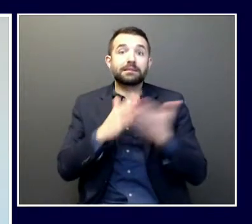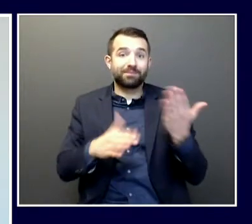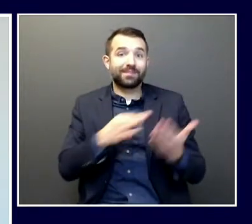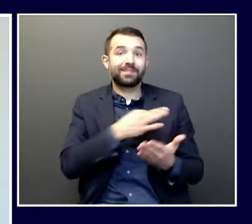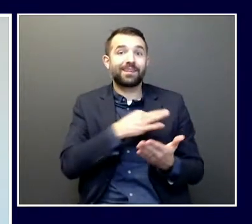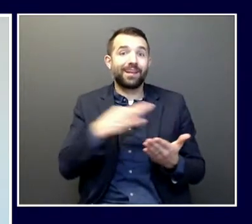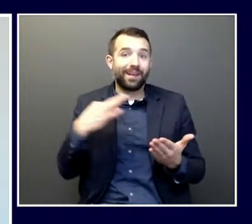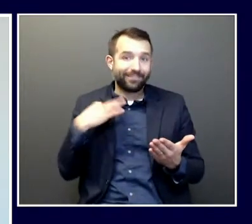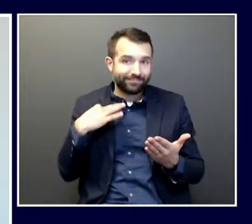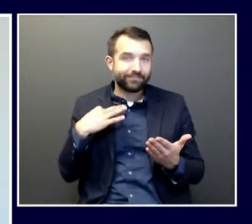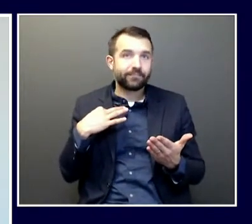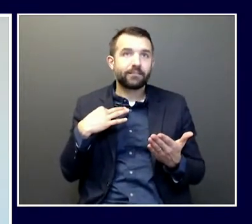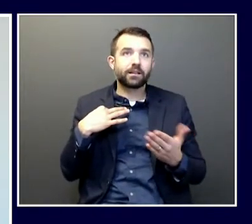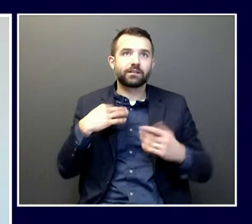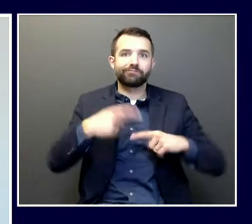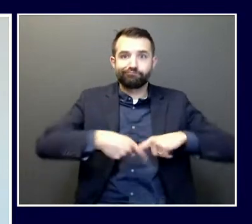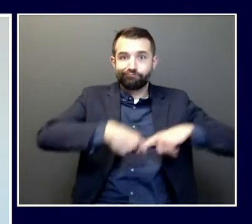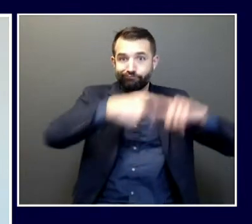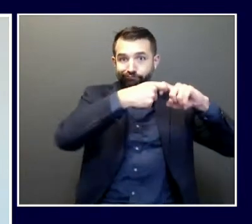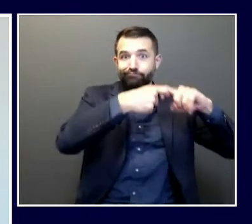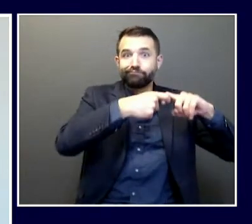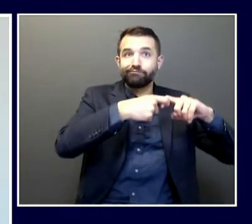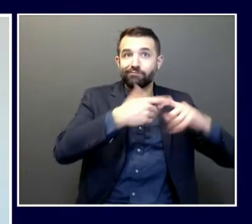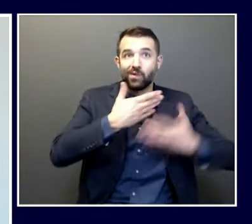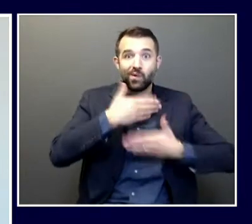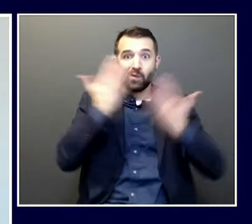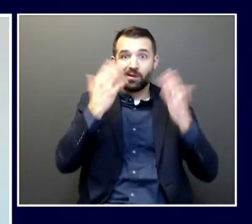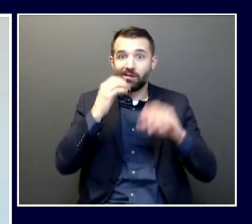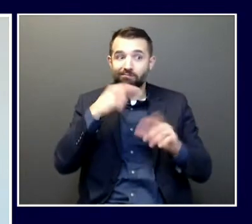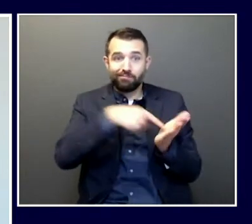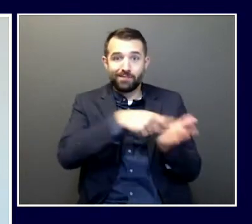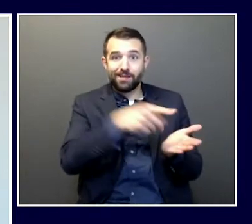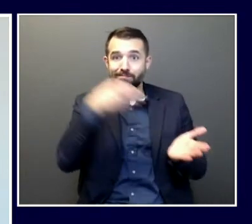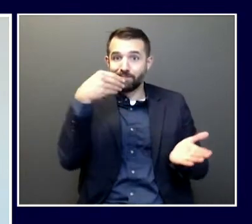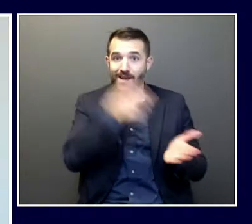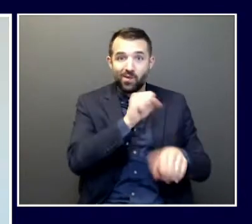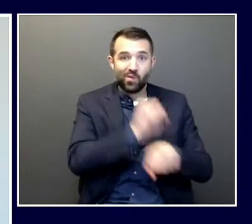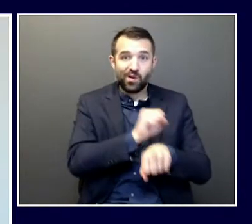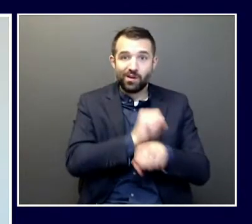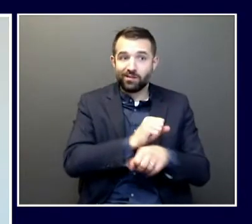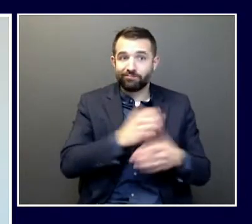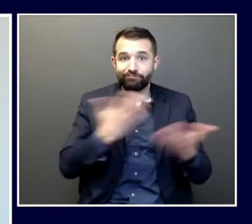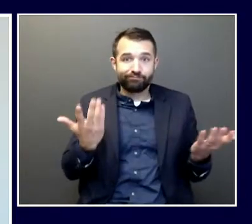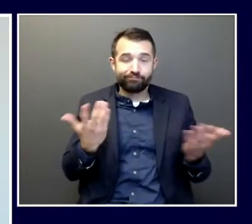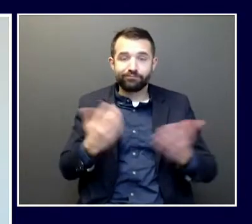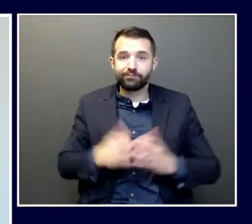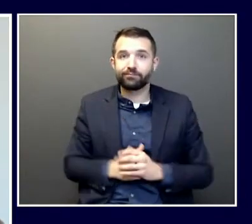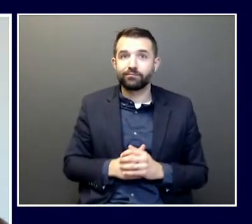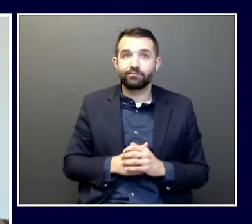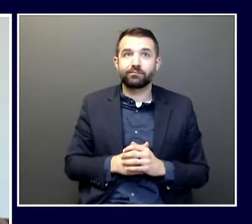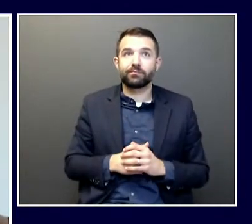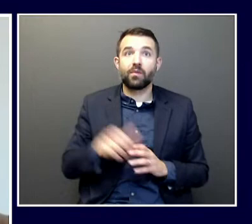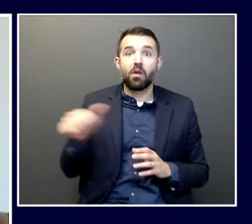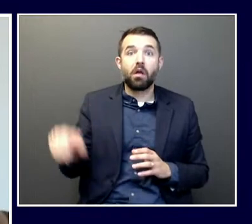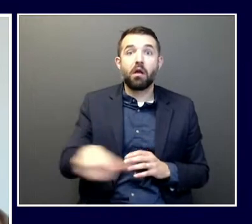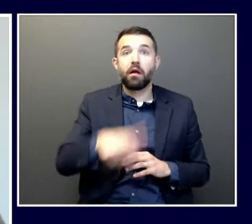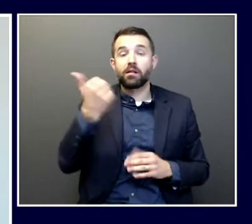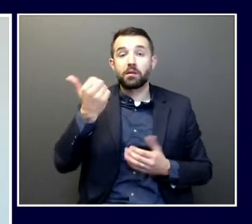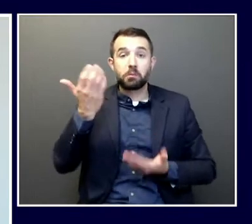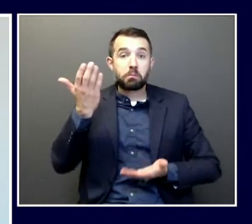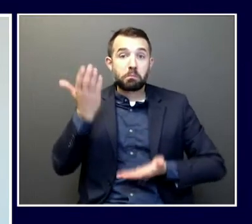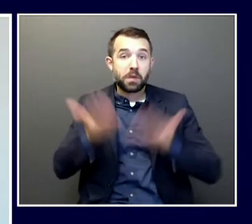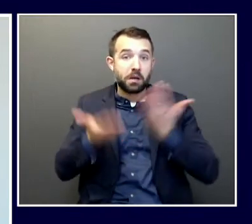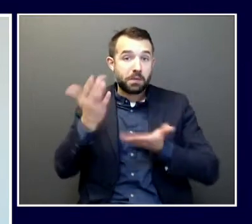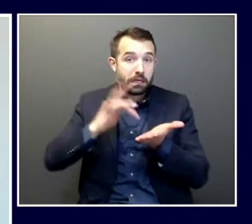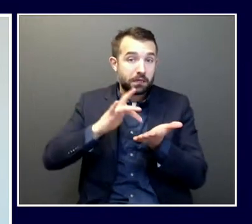as they may be getting their full vaccination. There's going to be, I think, a different answer for each one of them. We are, as previously announced, going